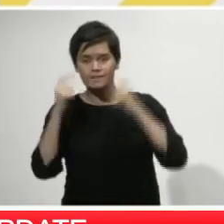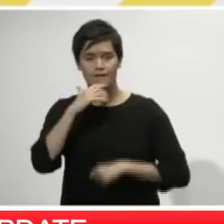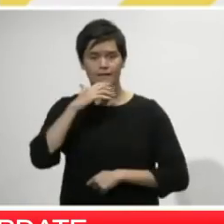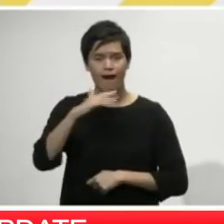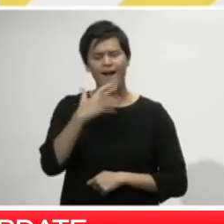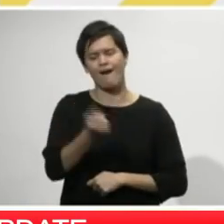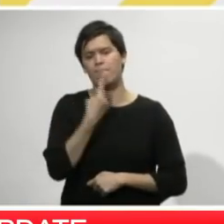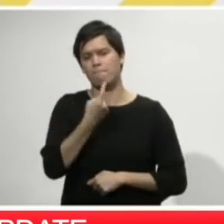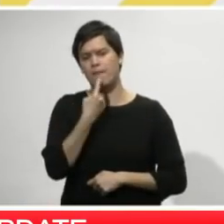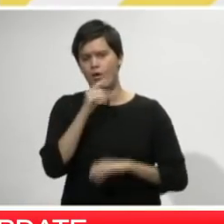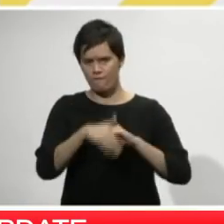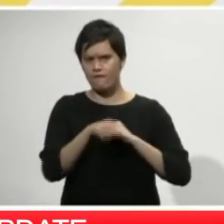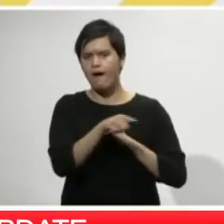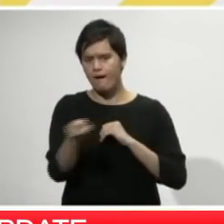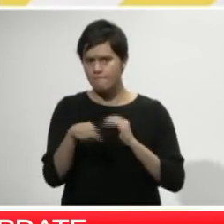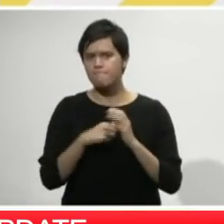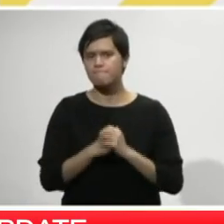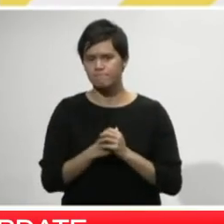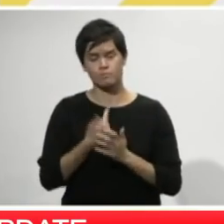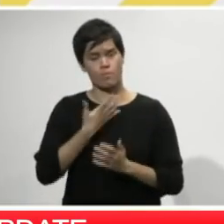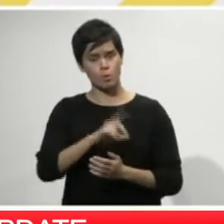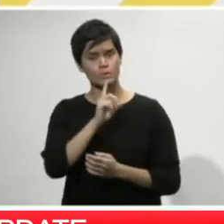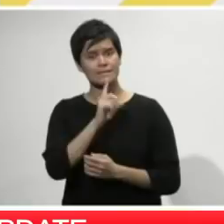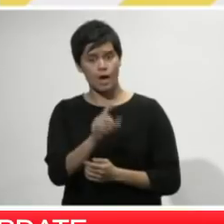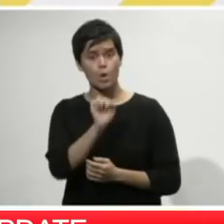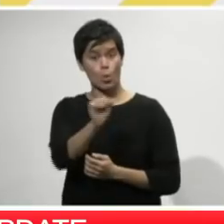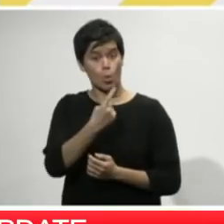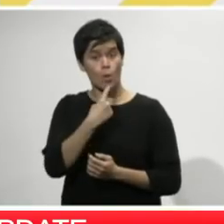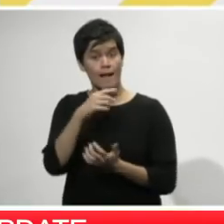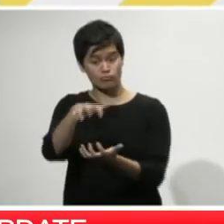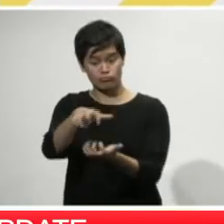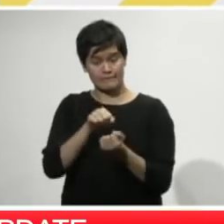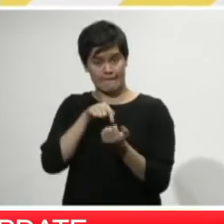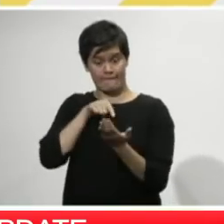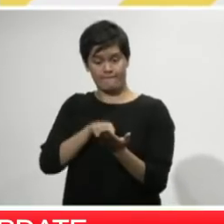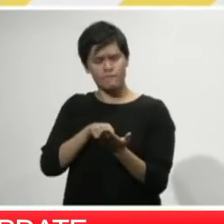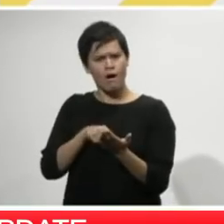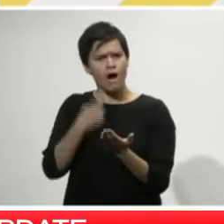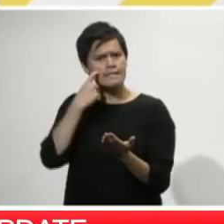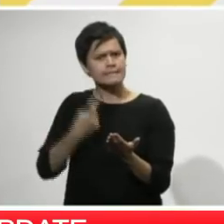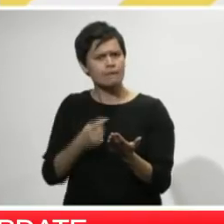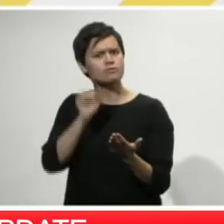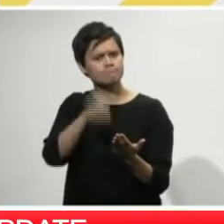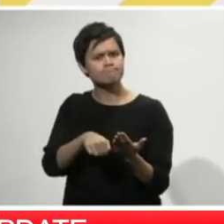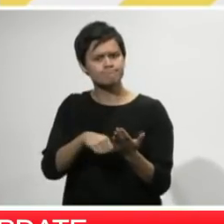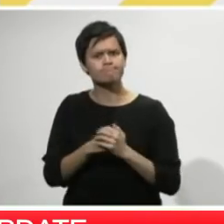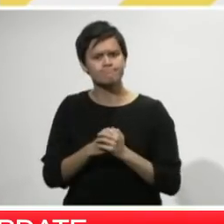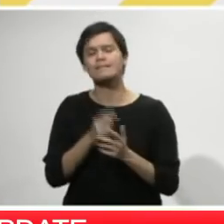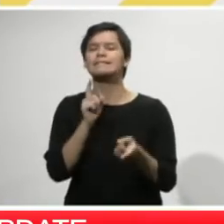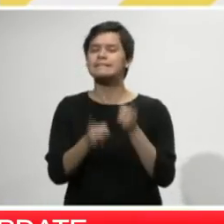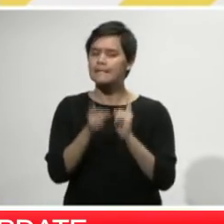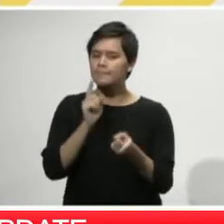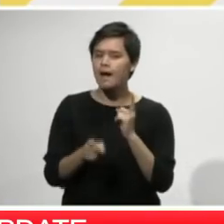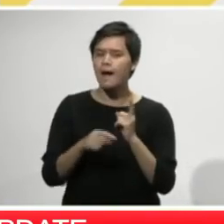complaints. I do want to say to people that we are taking these complaints seriously. In some cases, it will simply be an issue